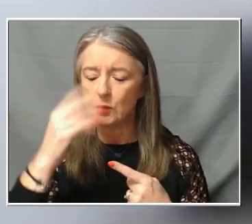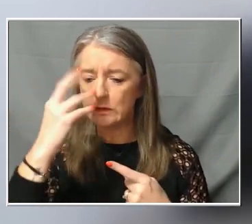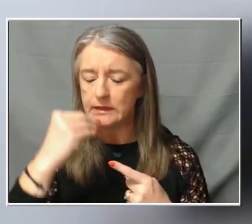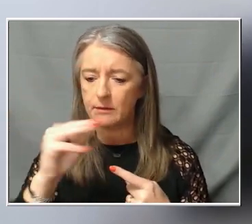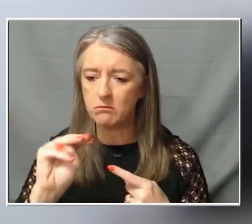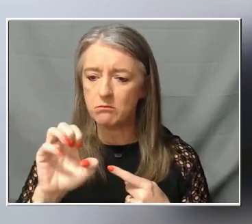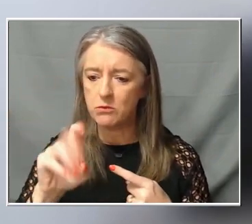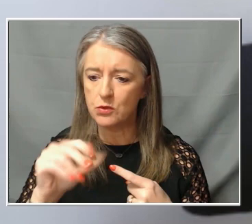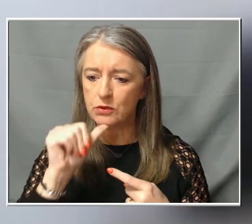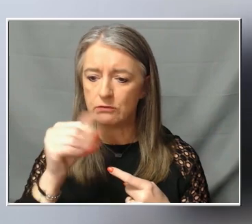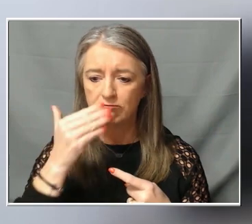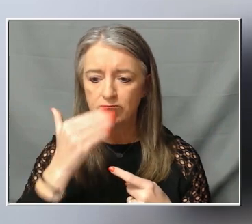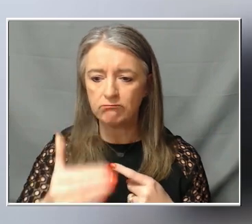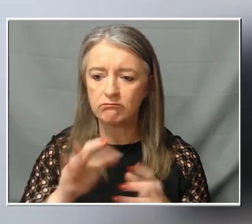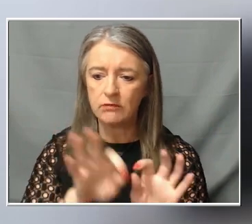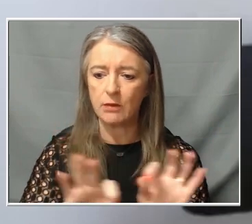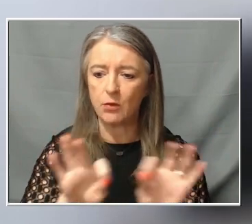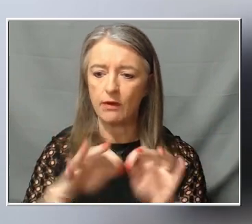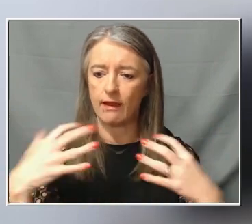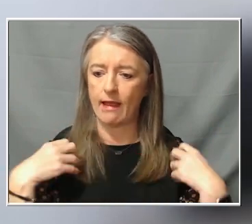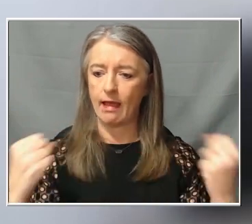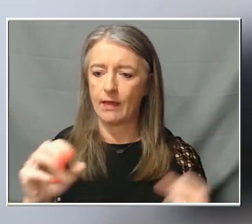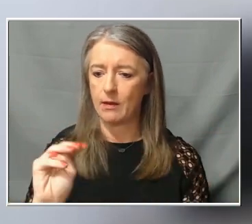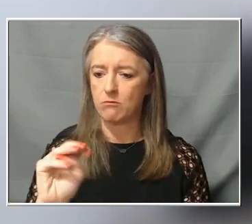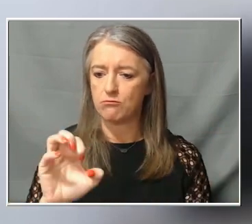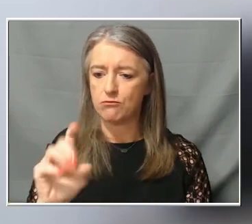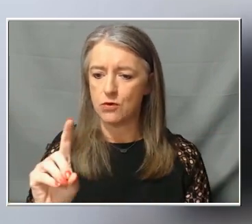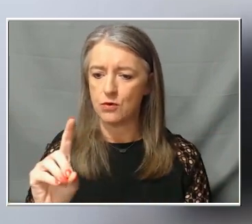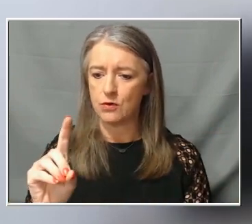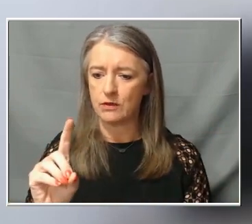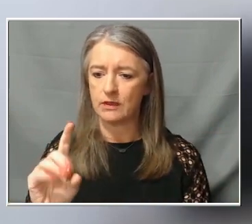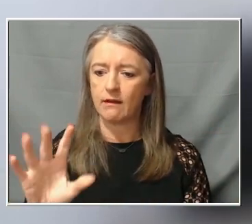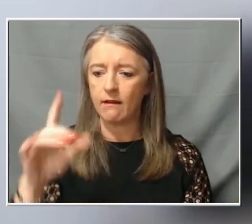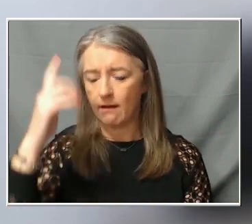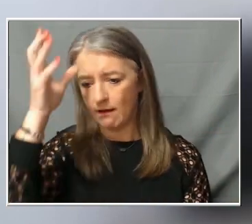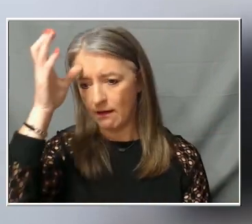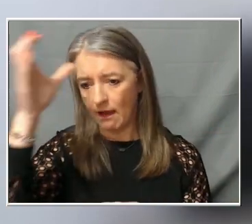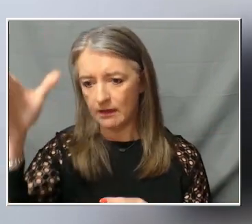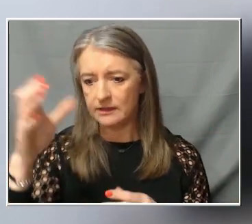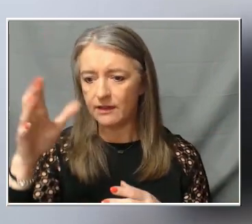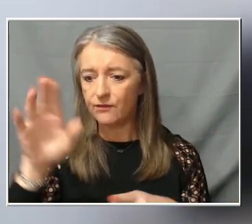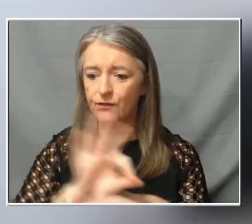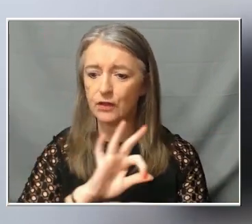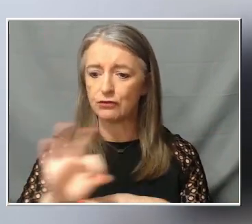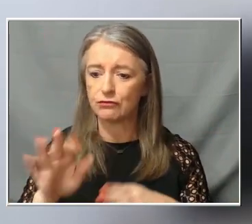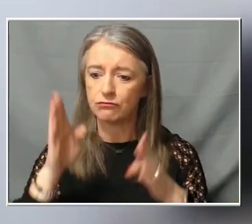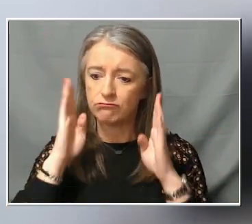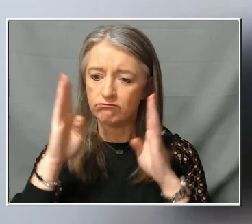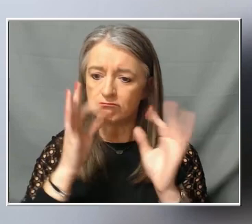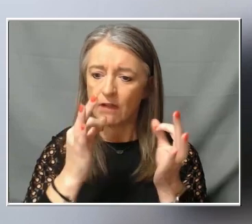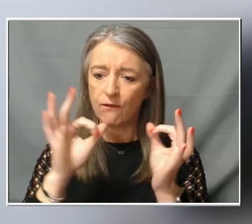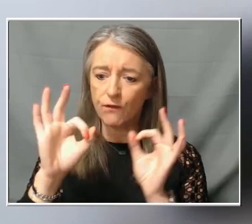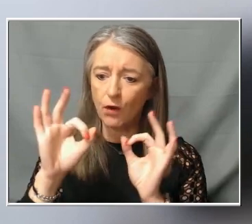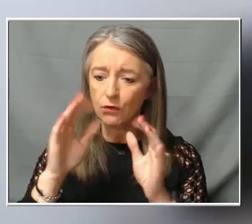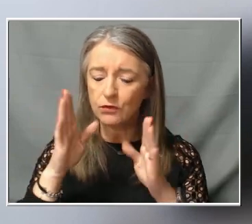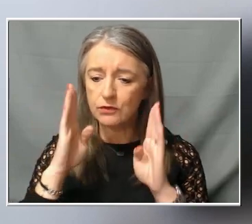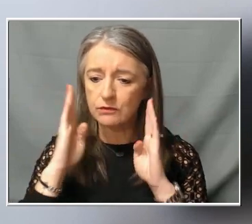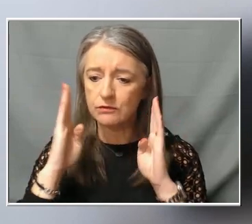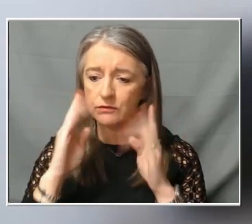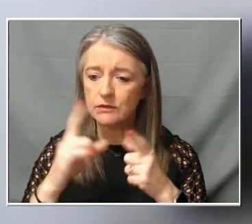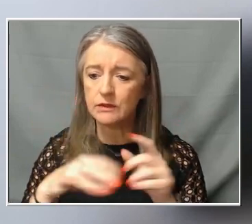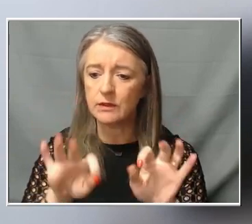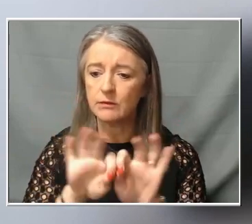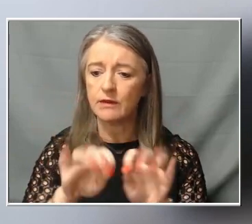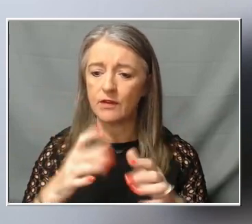so it's also important for maintaining a healthy mood. Your cognitive functioning, that includes your attention, your focus span, etc., are also derived